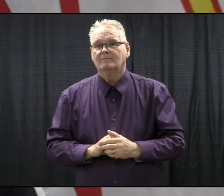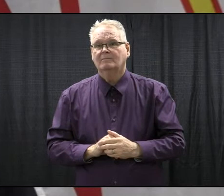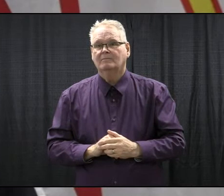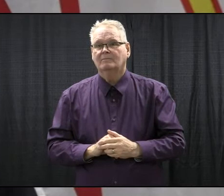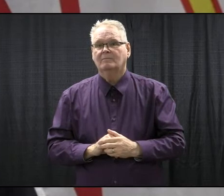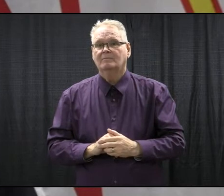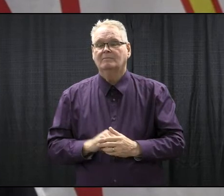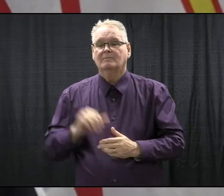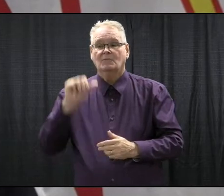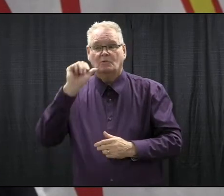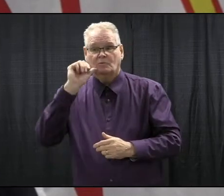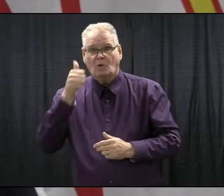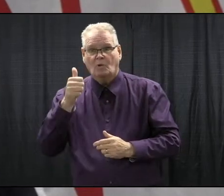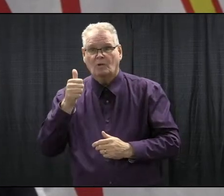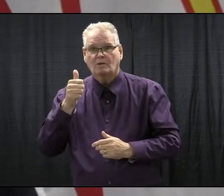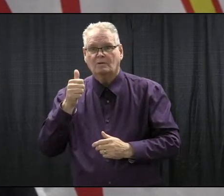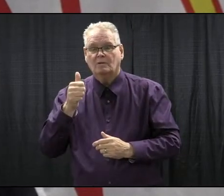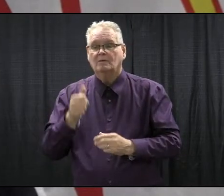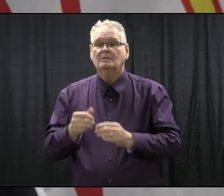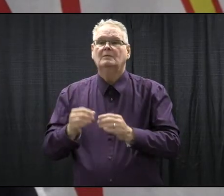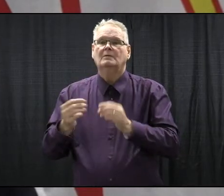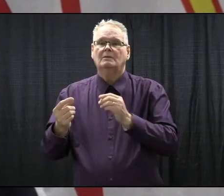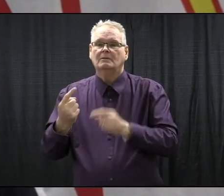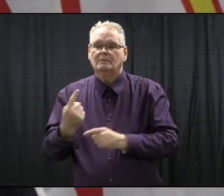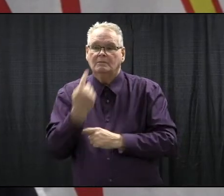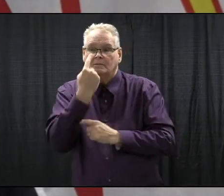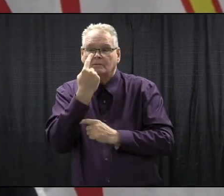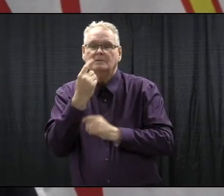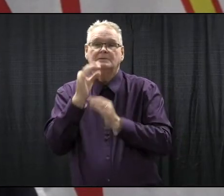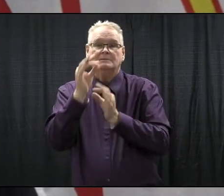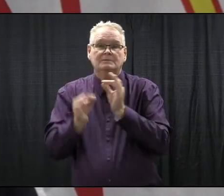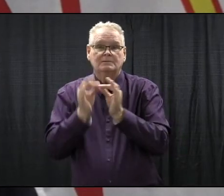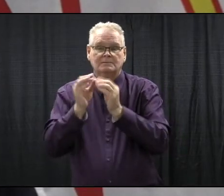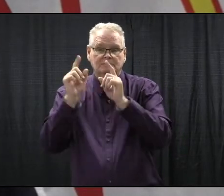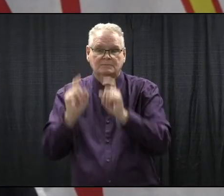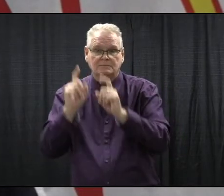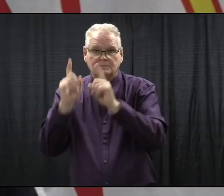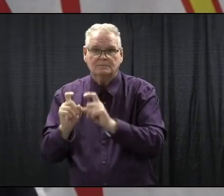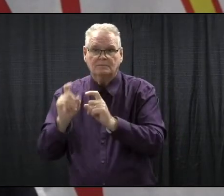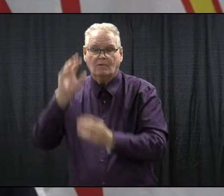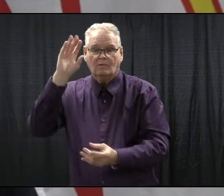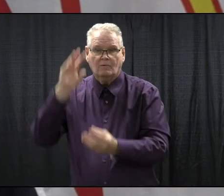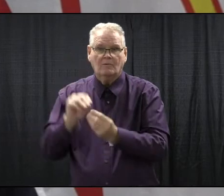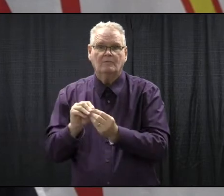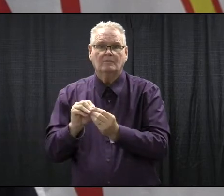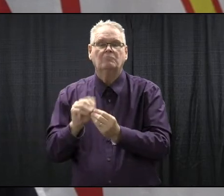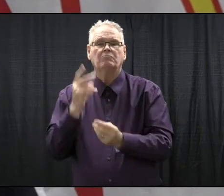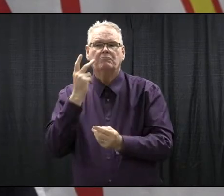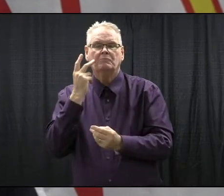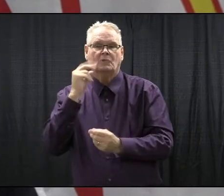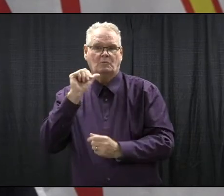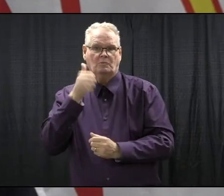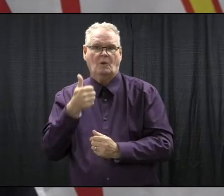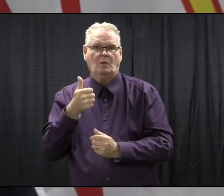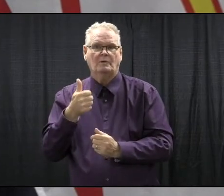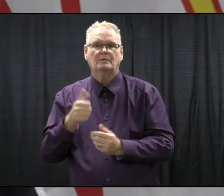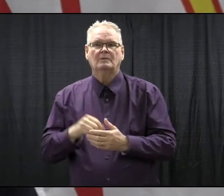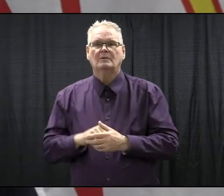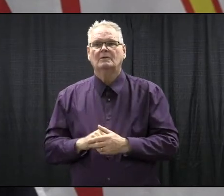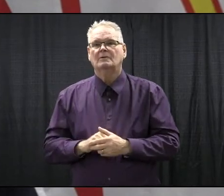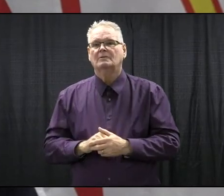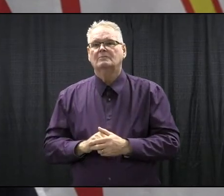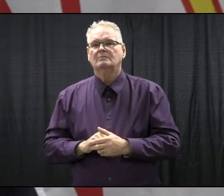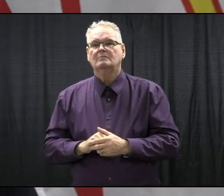tests completed. Early on in the pandemic, these numbers were more or less on par with one another, but most, if not all, jurisdictions were